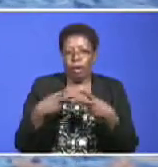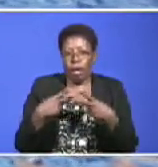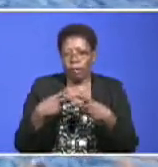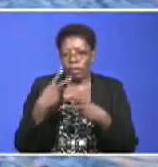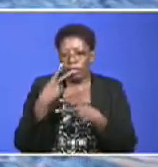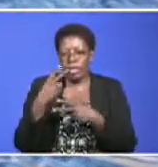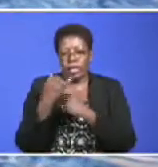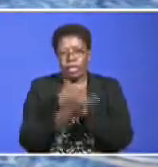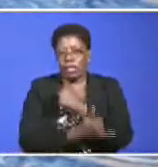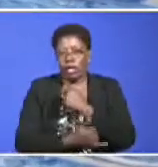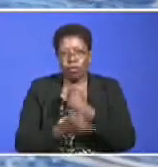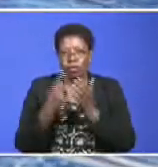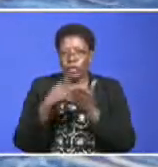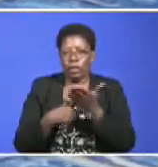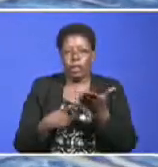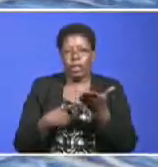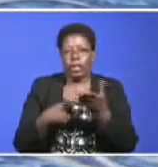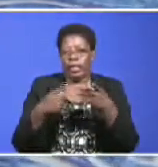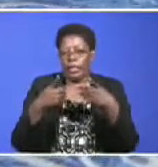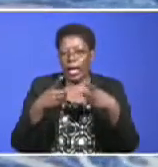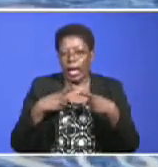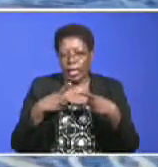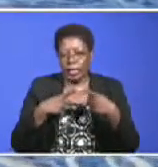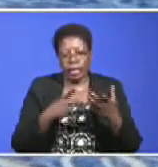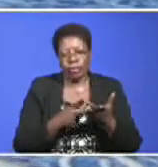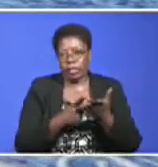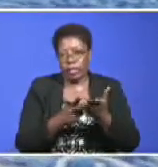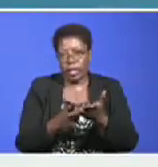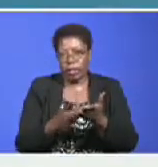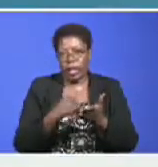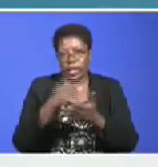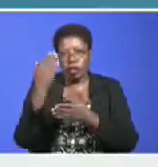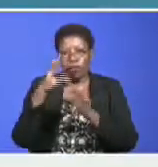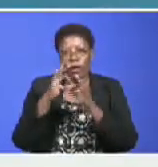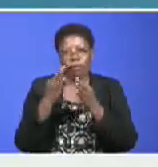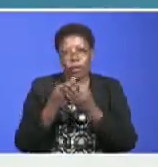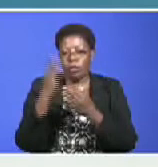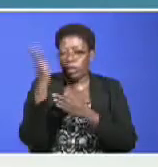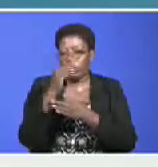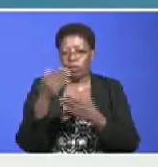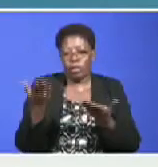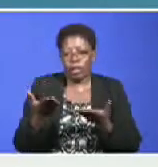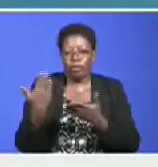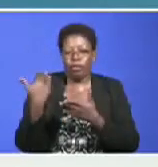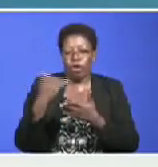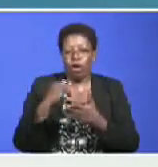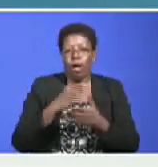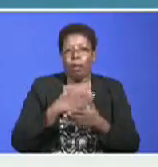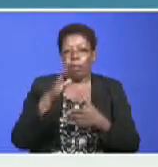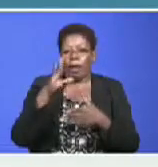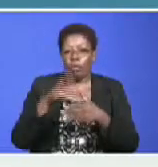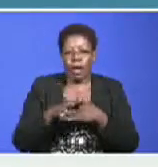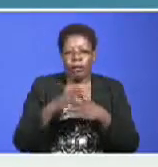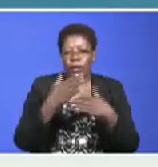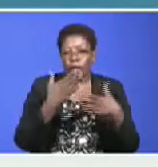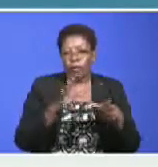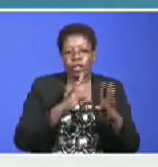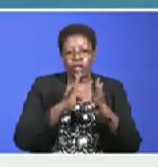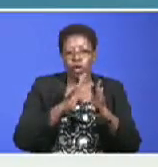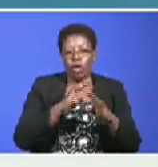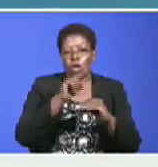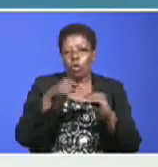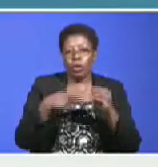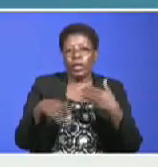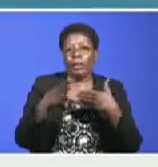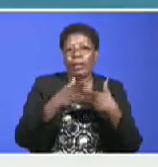this country for what it has and presents. I know for our family, we've never been here, and my wife's already talking about when the return